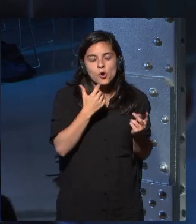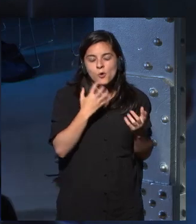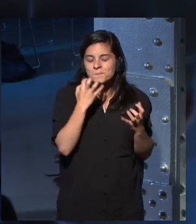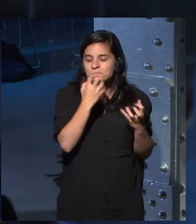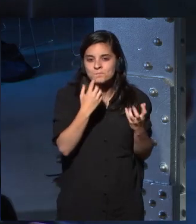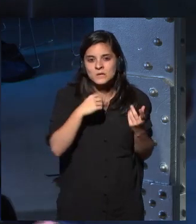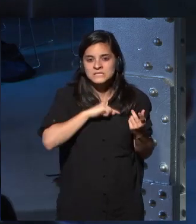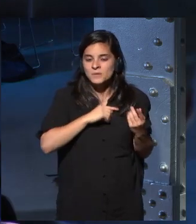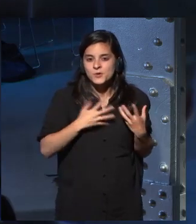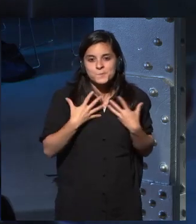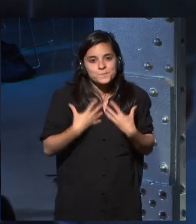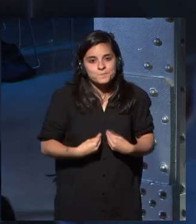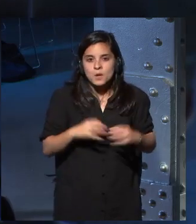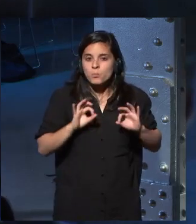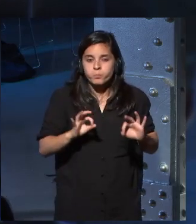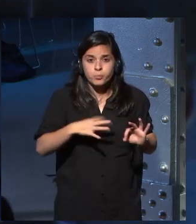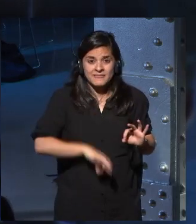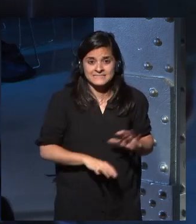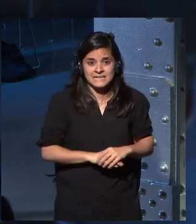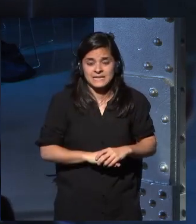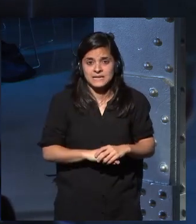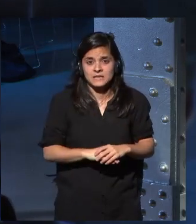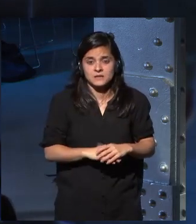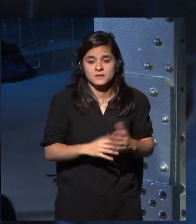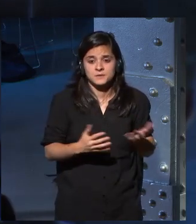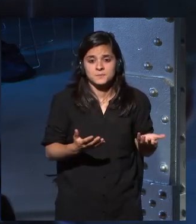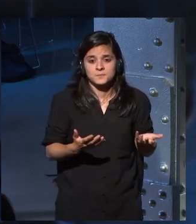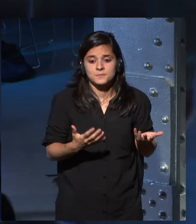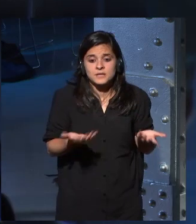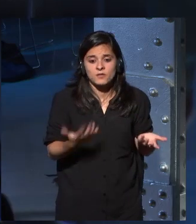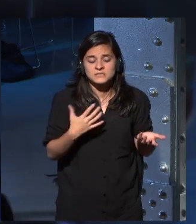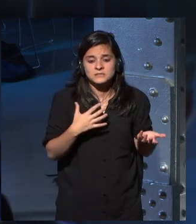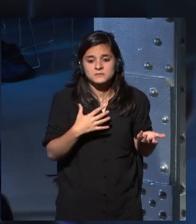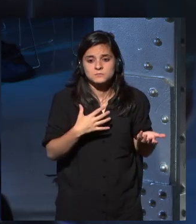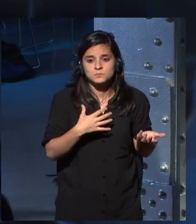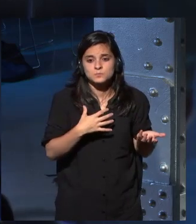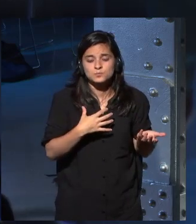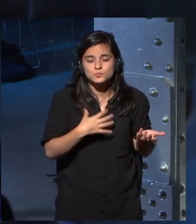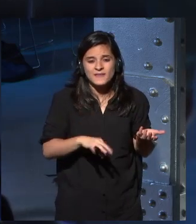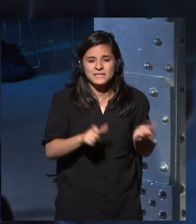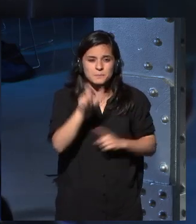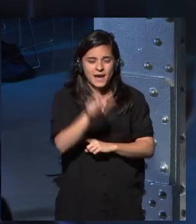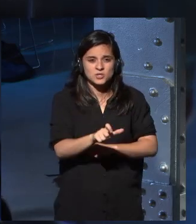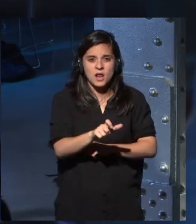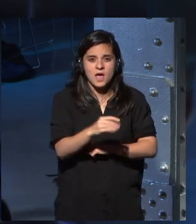as a person who may soon be in need of an aged care facility myself,